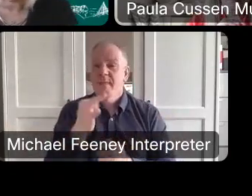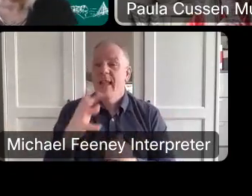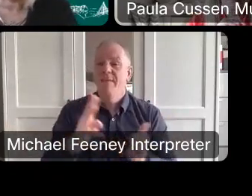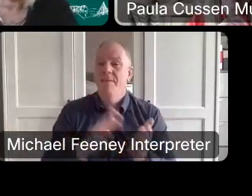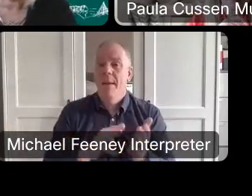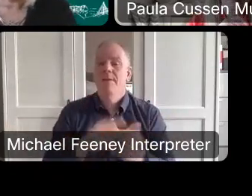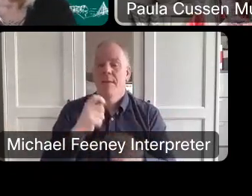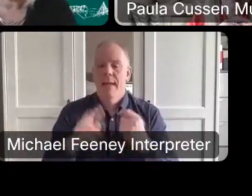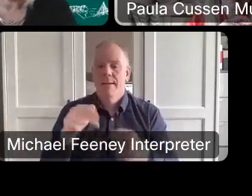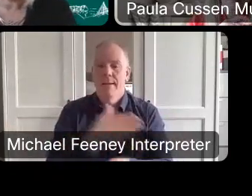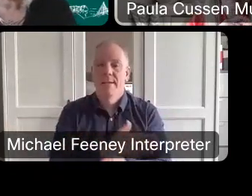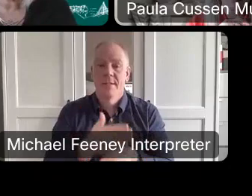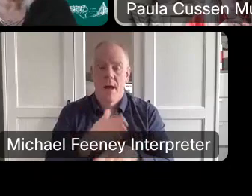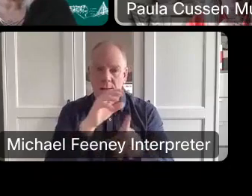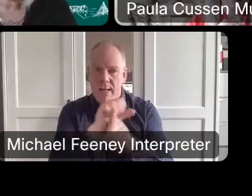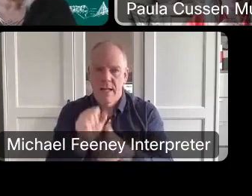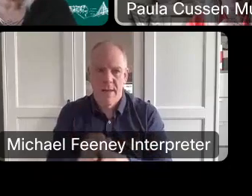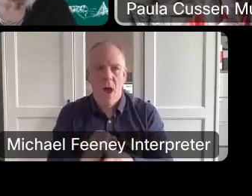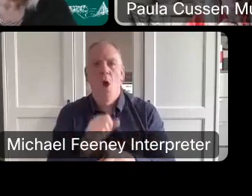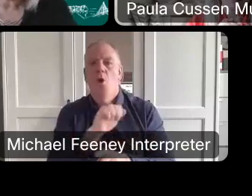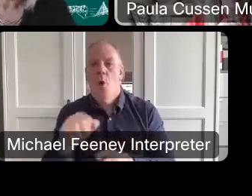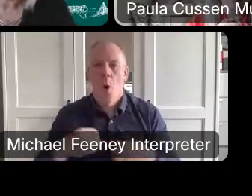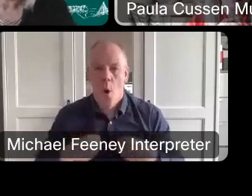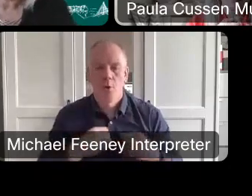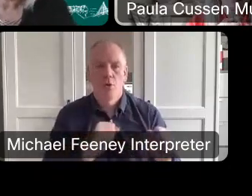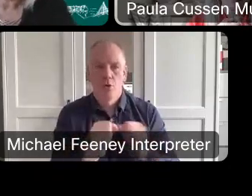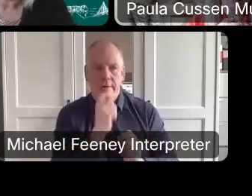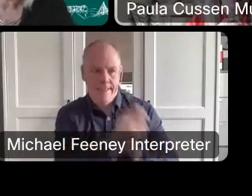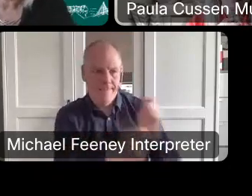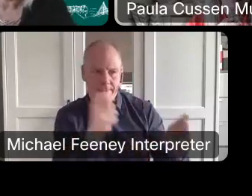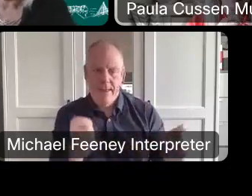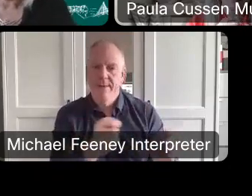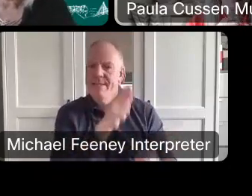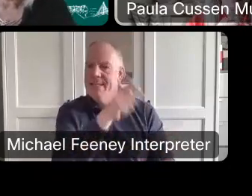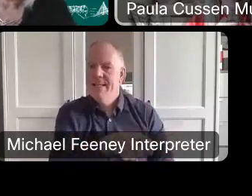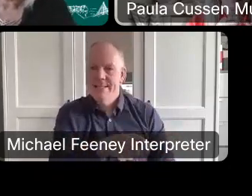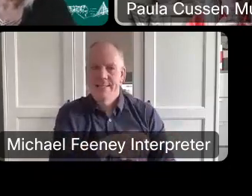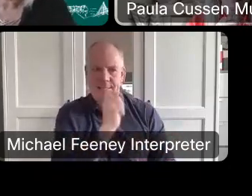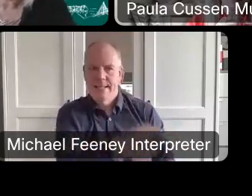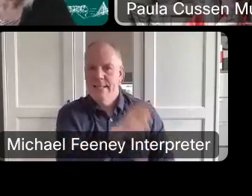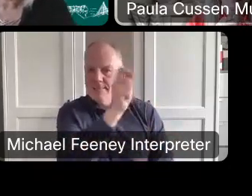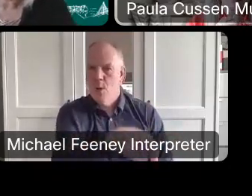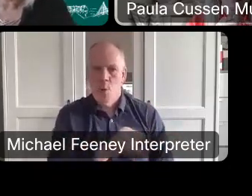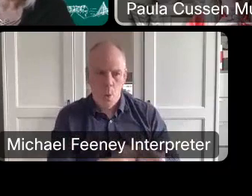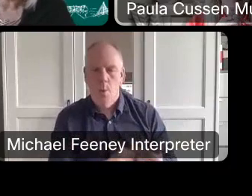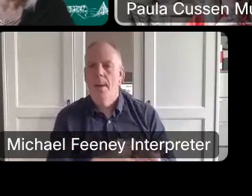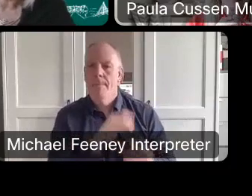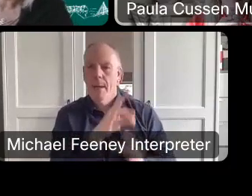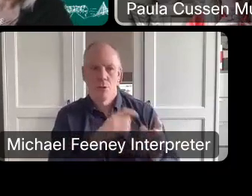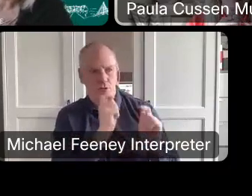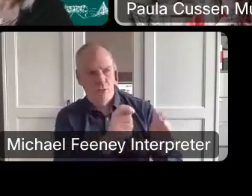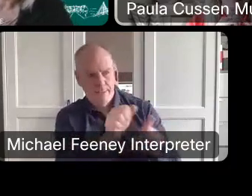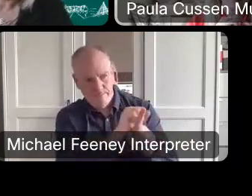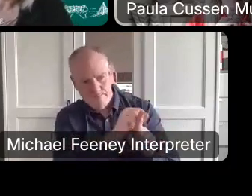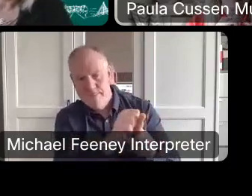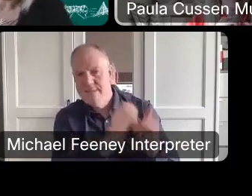start identifying the staff in your service who are going to fulfill that role of designated person, and so we can get those people identified and have them ready